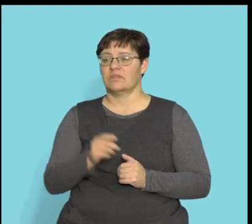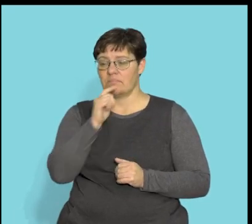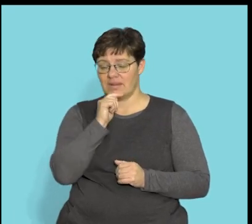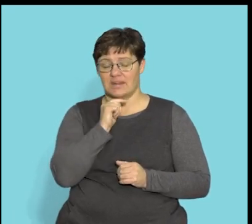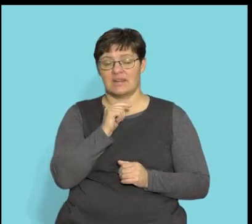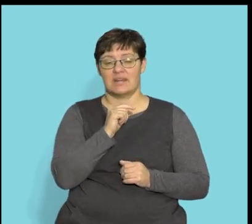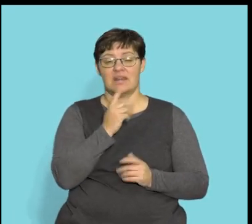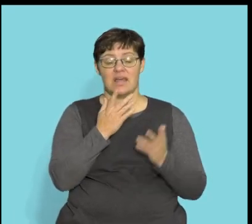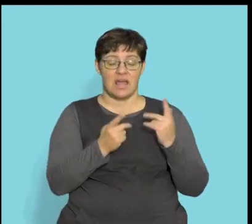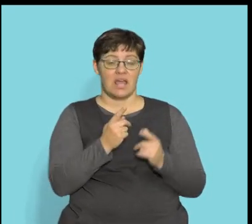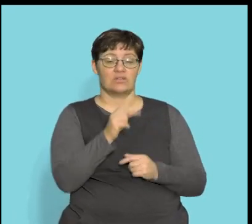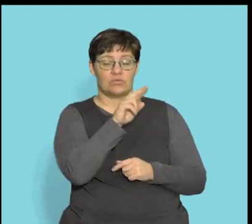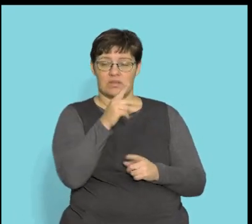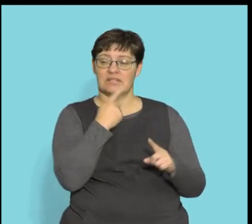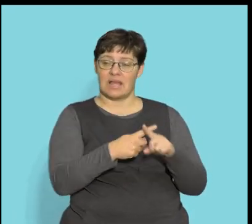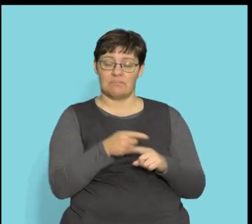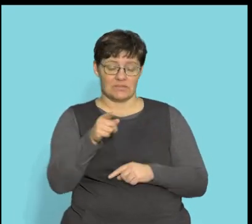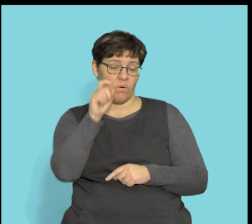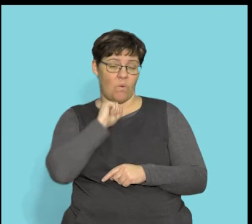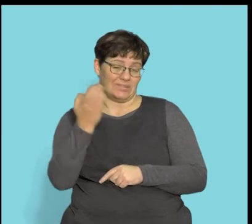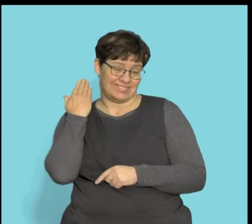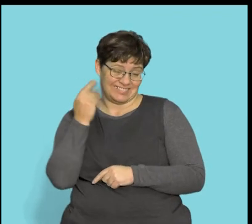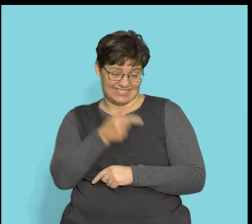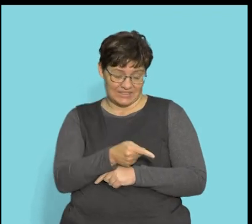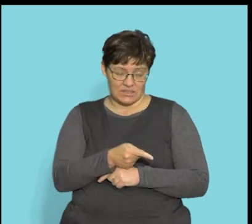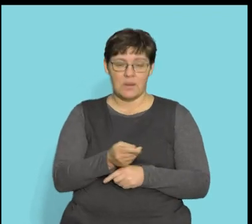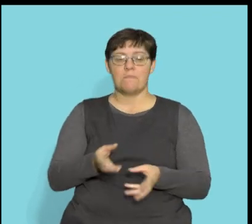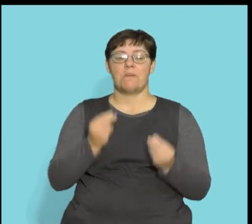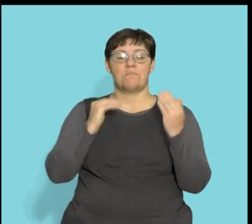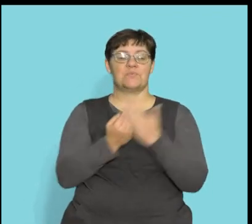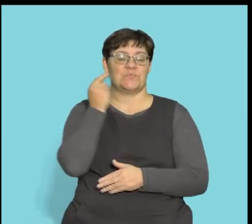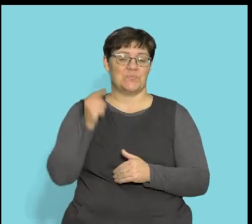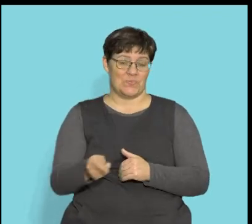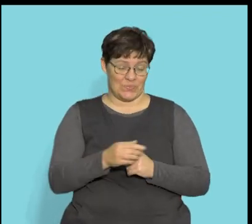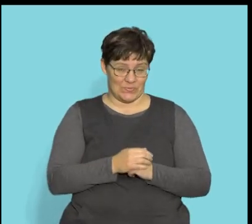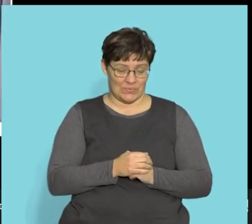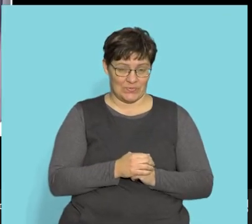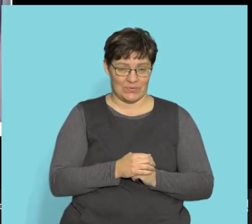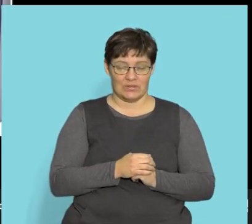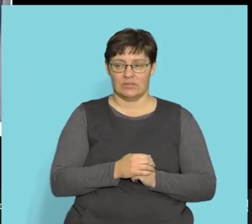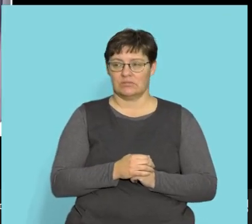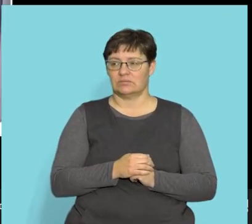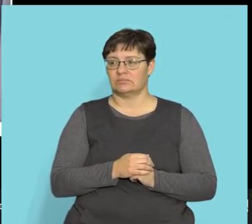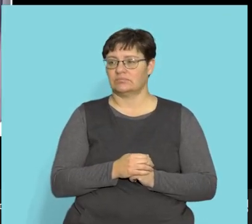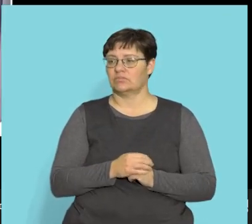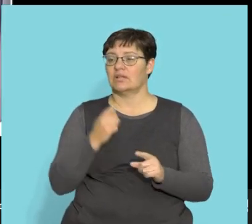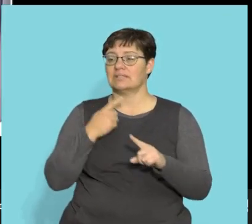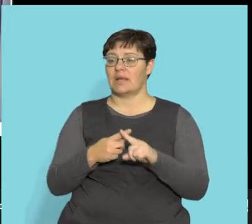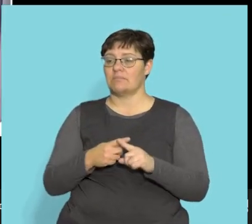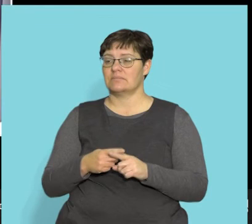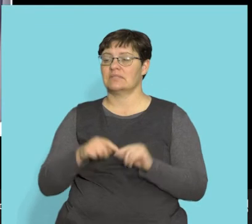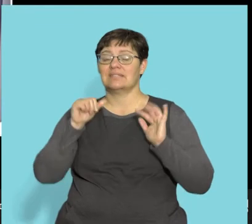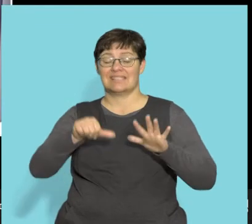So it's going to be my scale factor squared times my old surface area to get my new surface area. So this just has